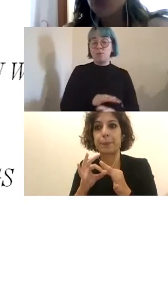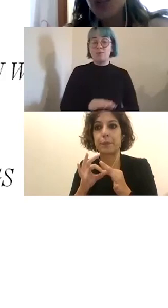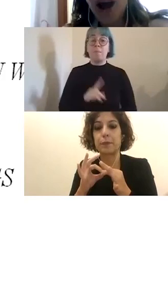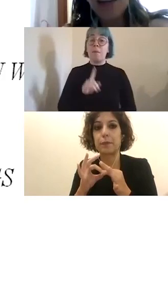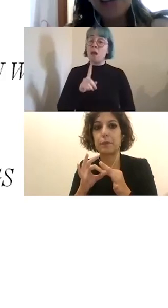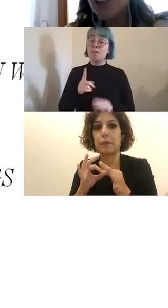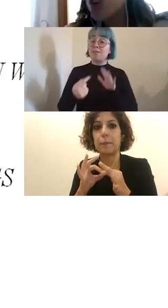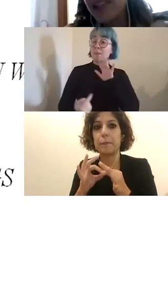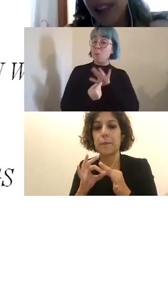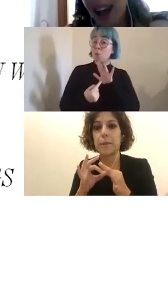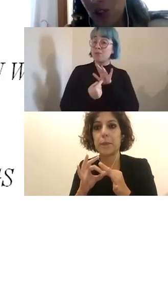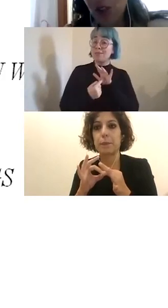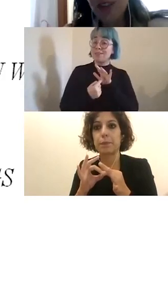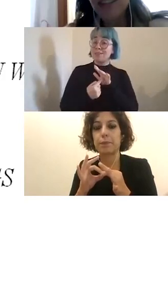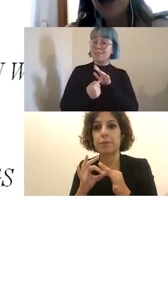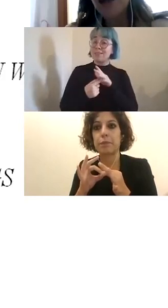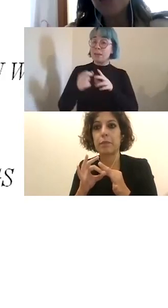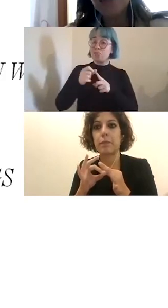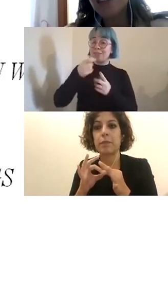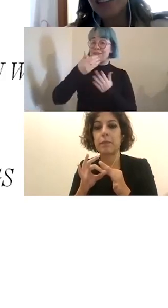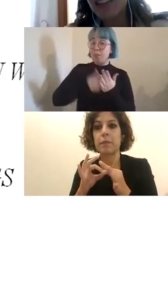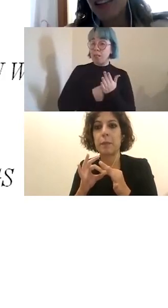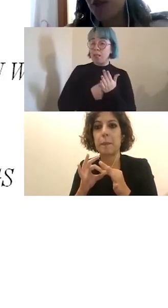important principle.